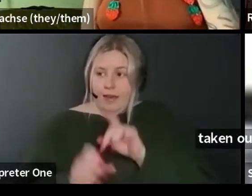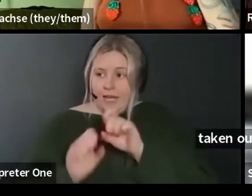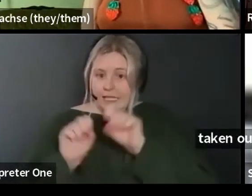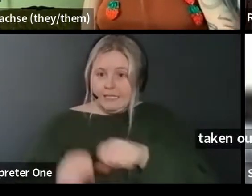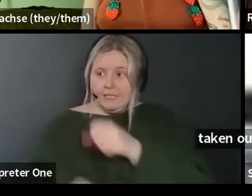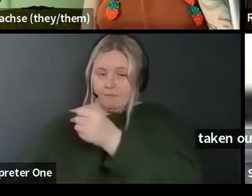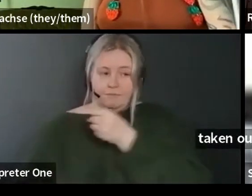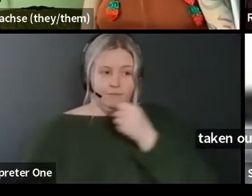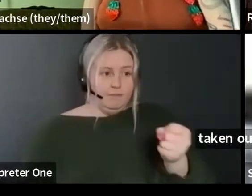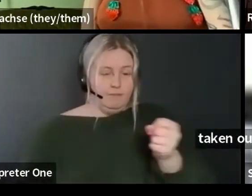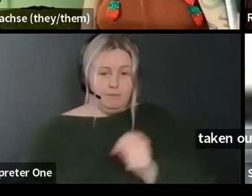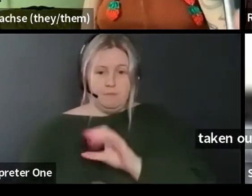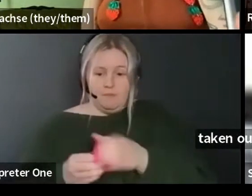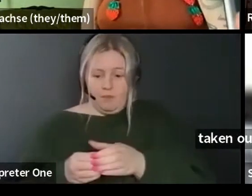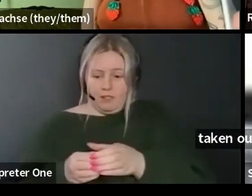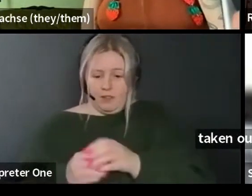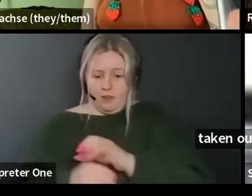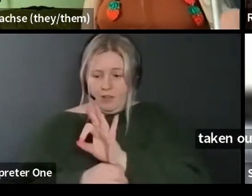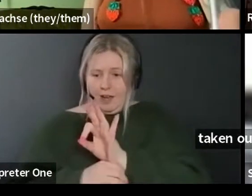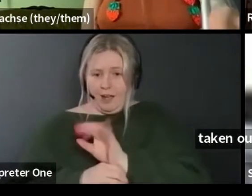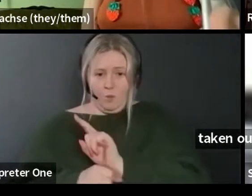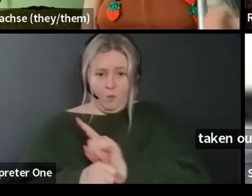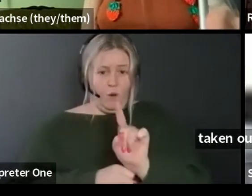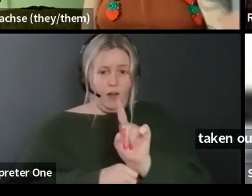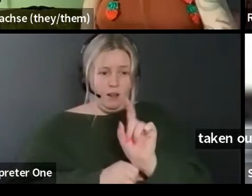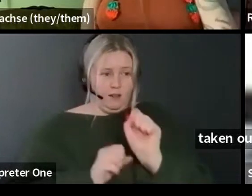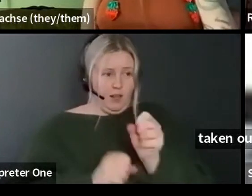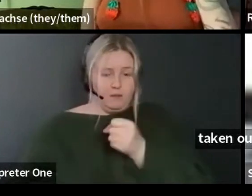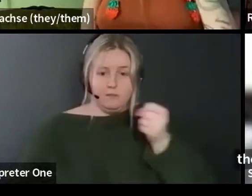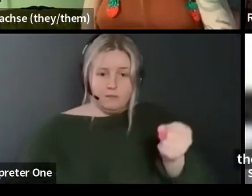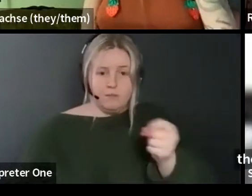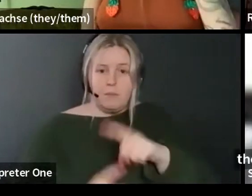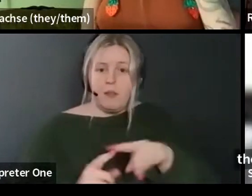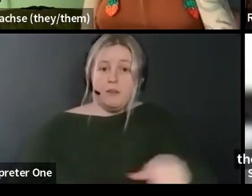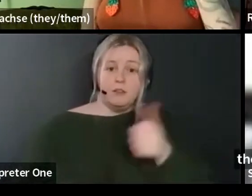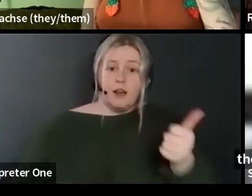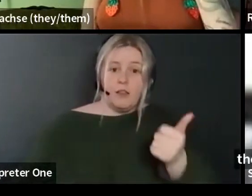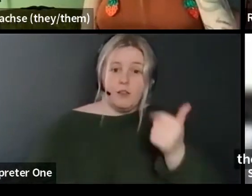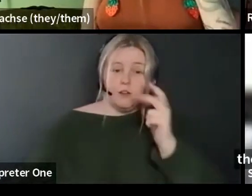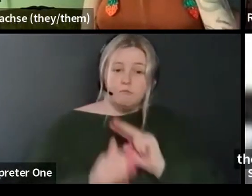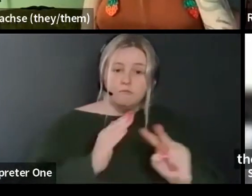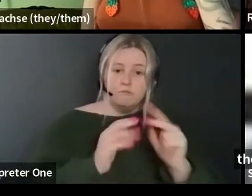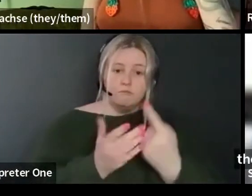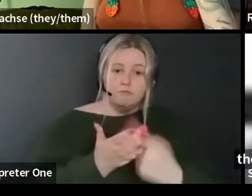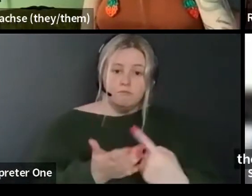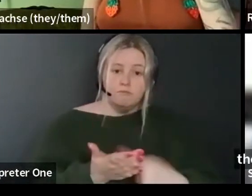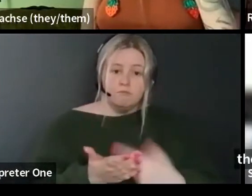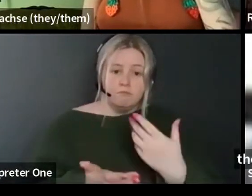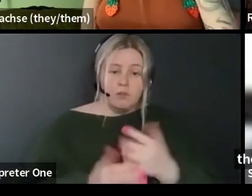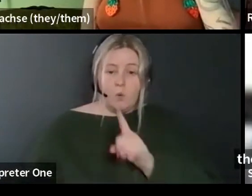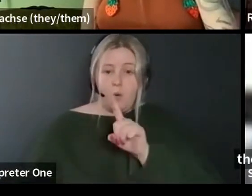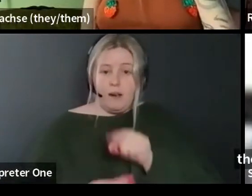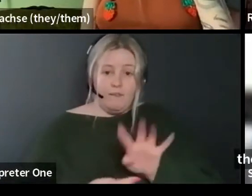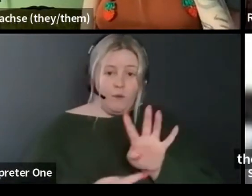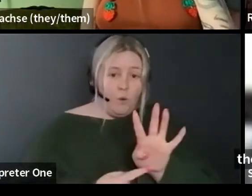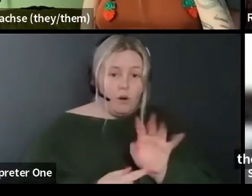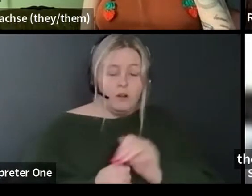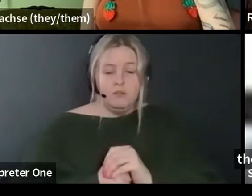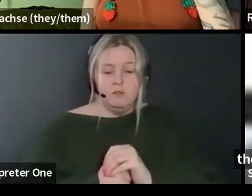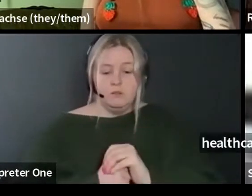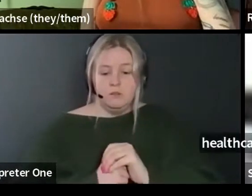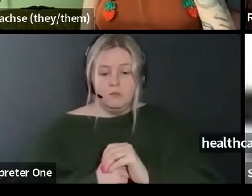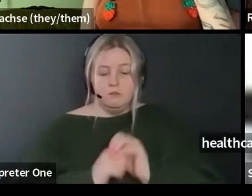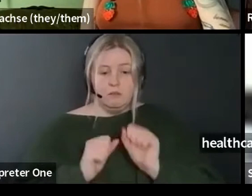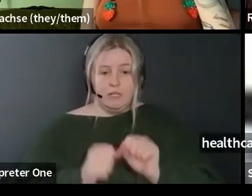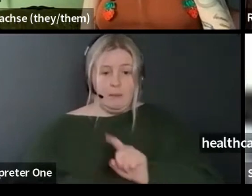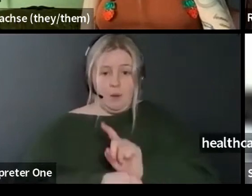is and that's a very conservative estimate, but there's other estimates that say that those numbers are as high as 1 in 4. It could be